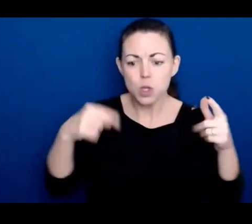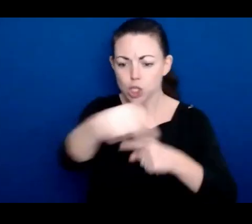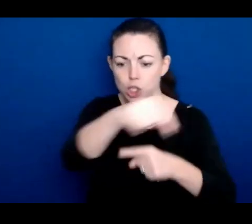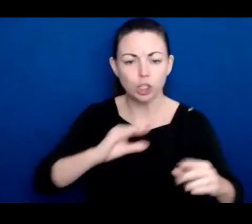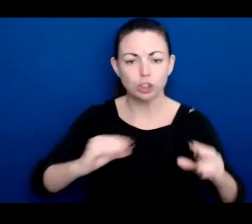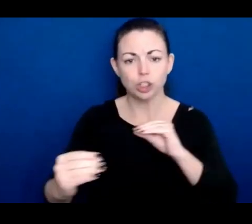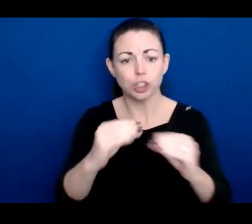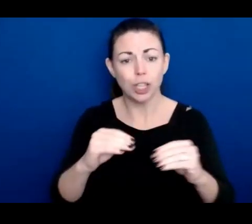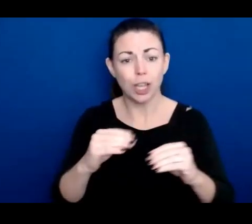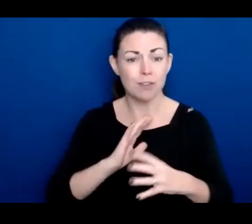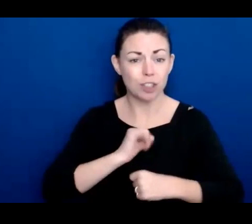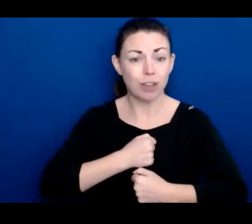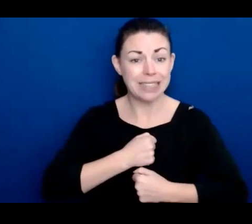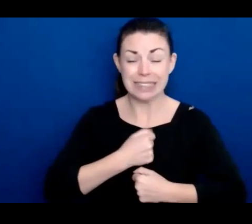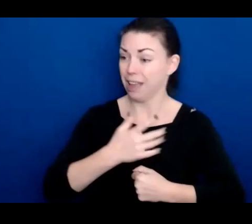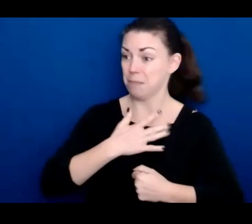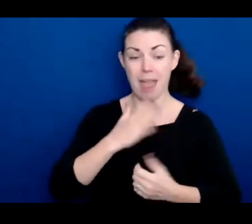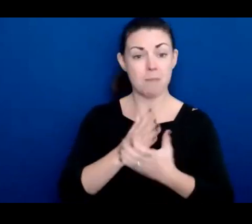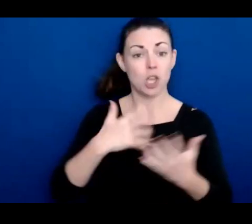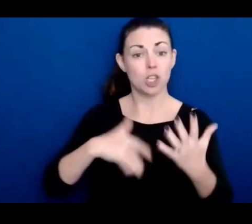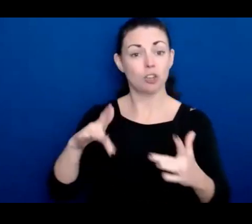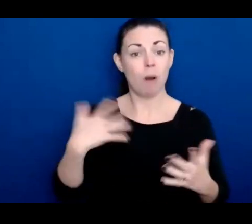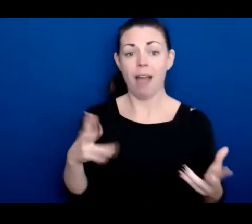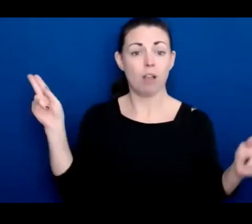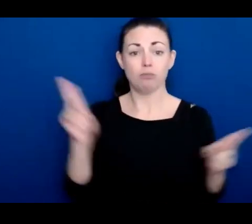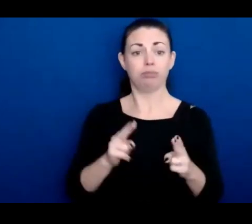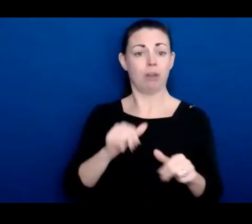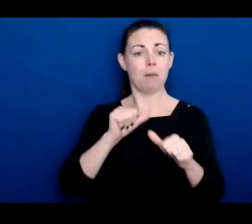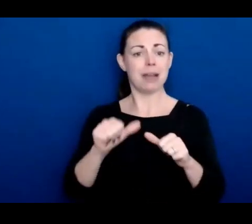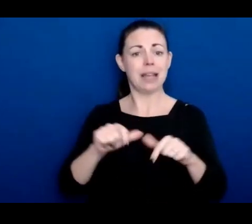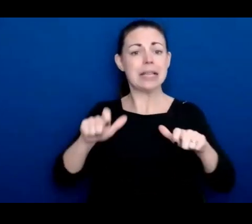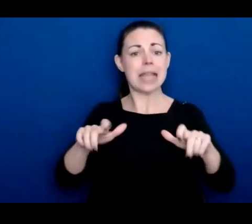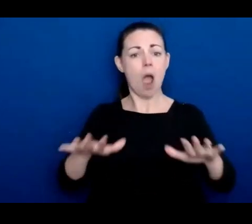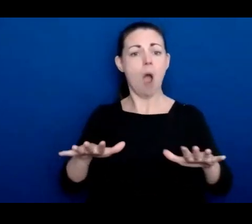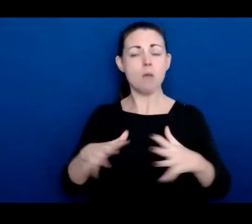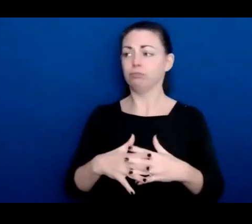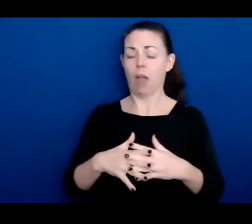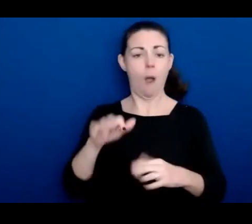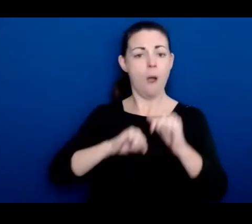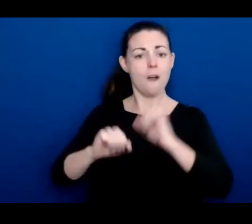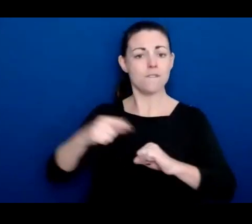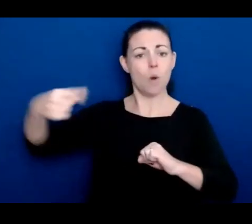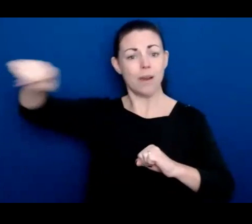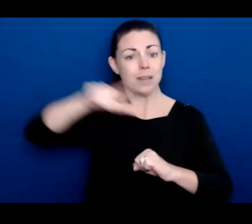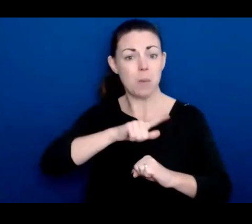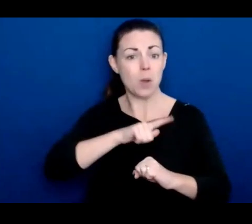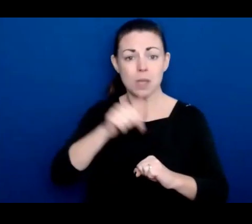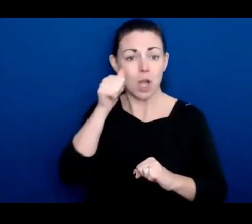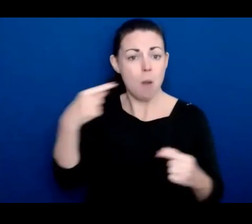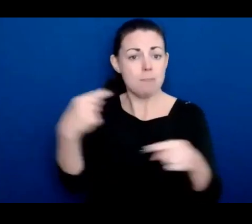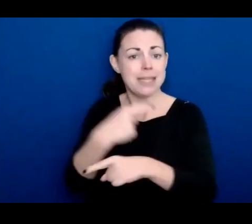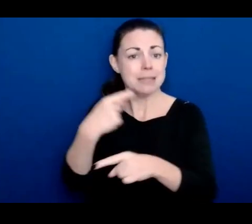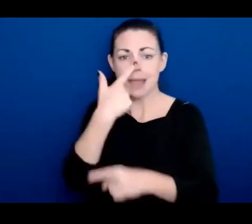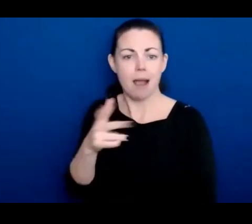I wasn't going out sociably. I'd feel more comfortable just staying at home and avoiding those situations and scenarios. And that gets to the